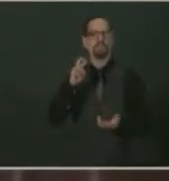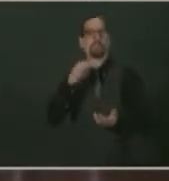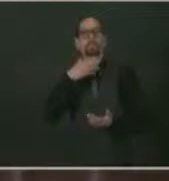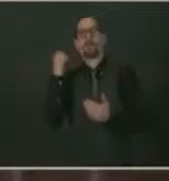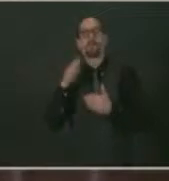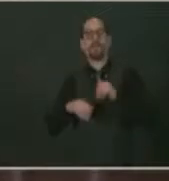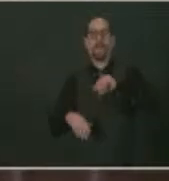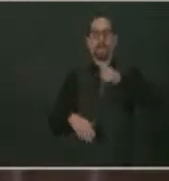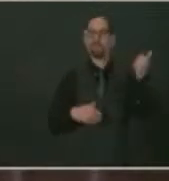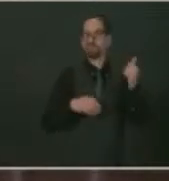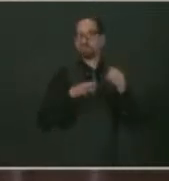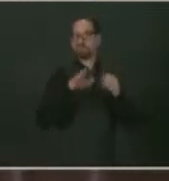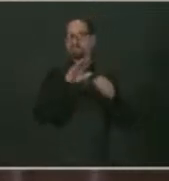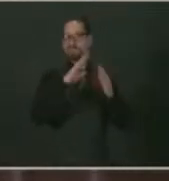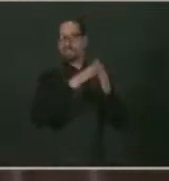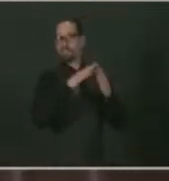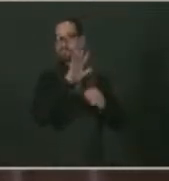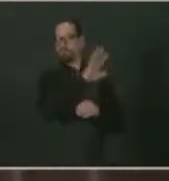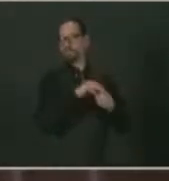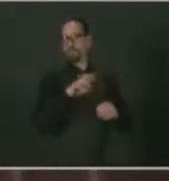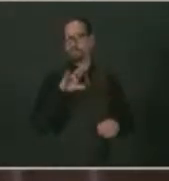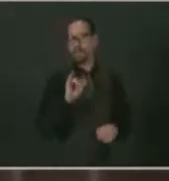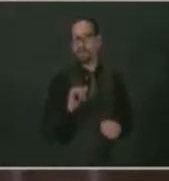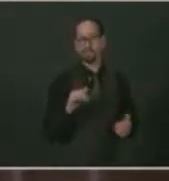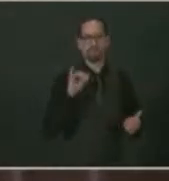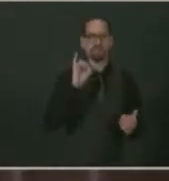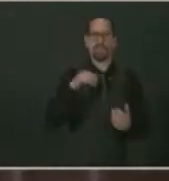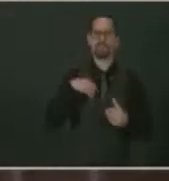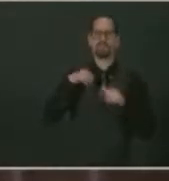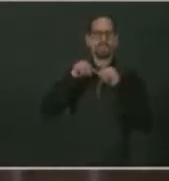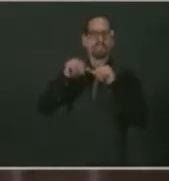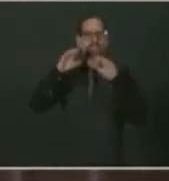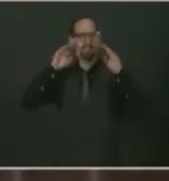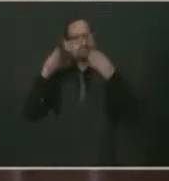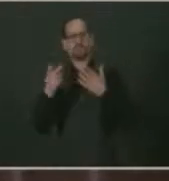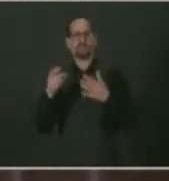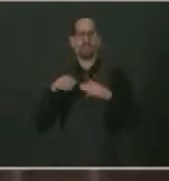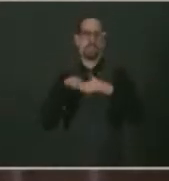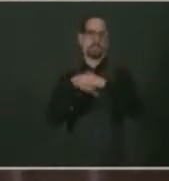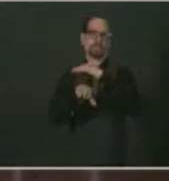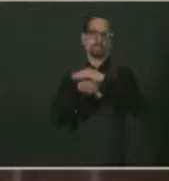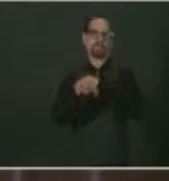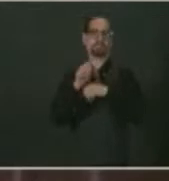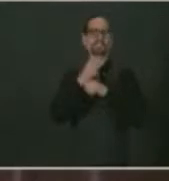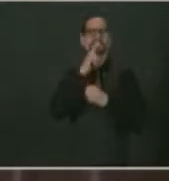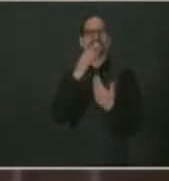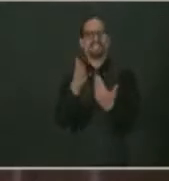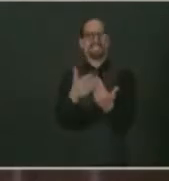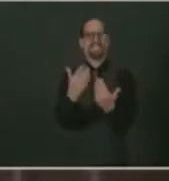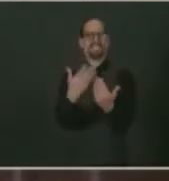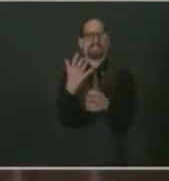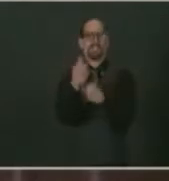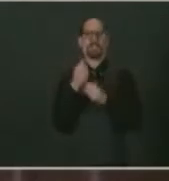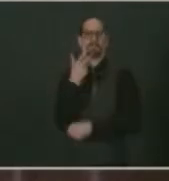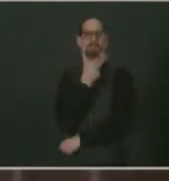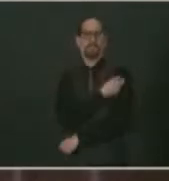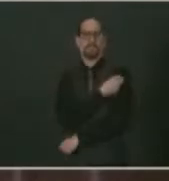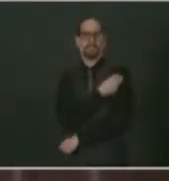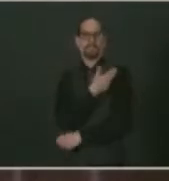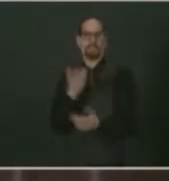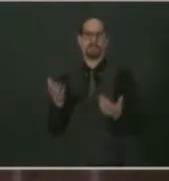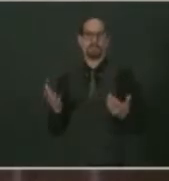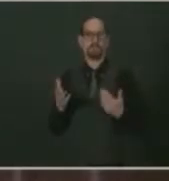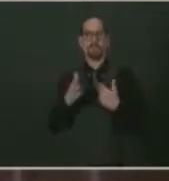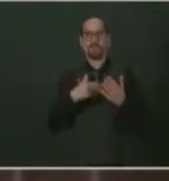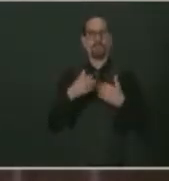has been first and foremost on access, doing what we need to make sure that whether or not you have a computer, whether